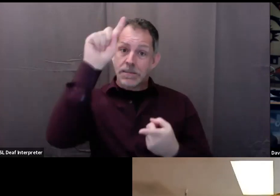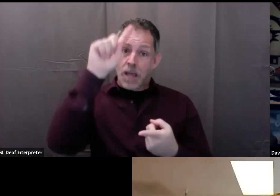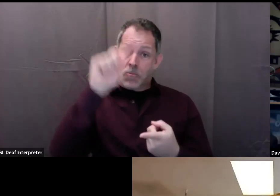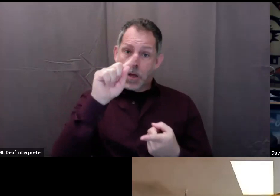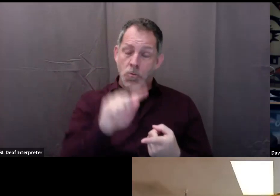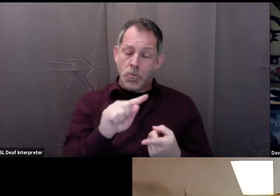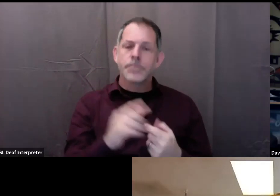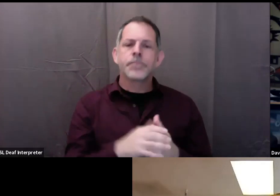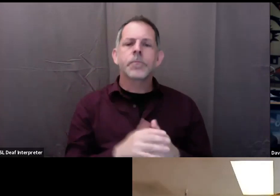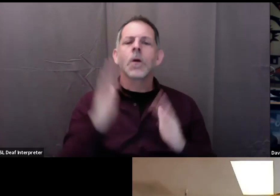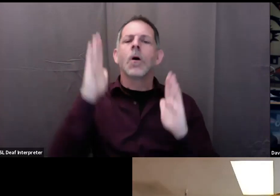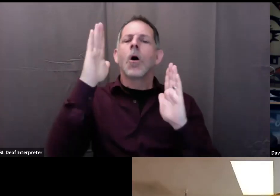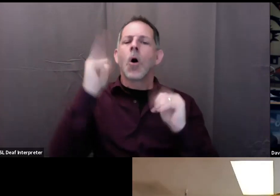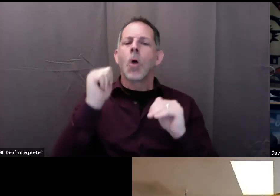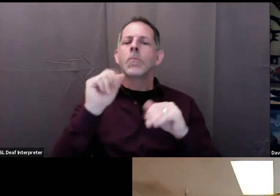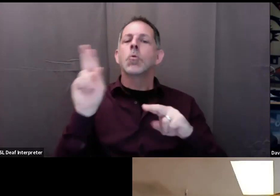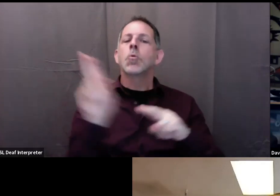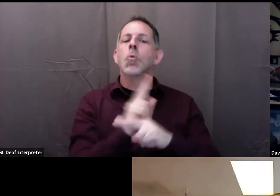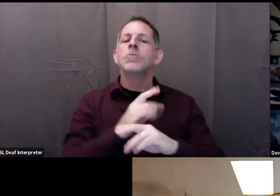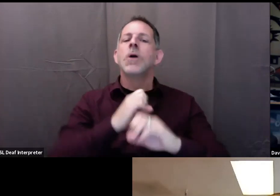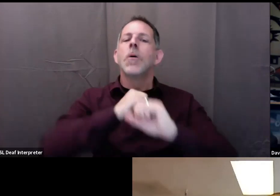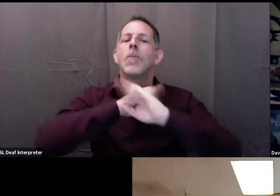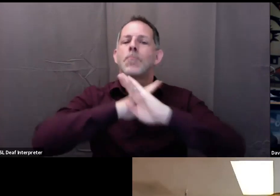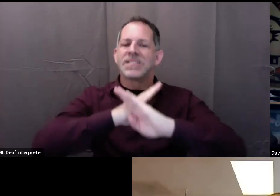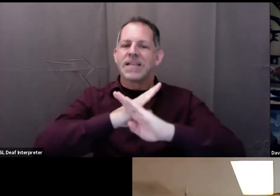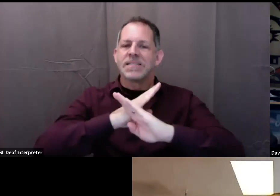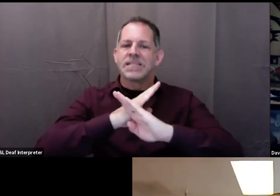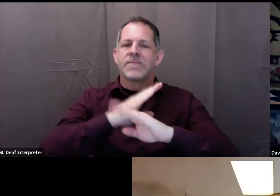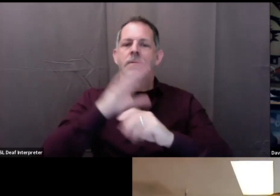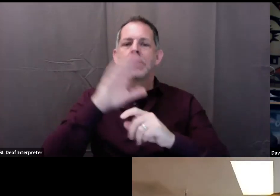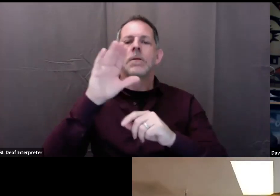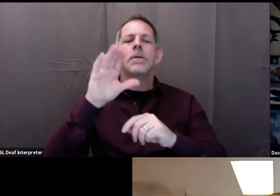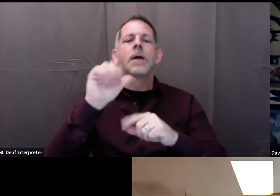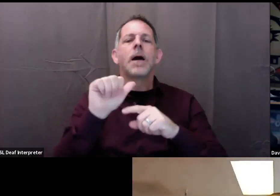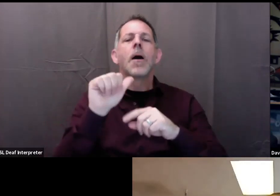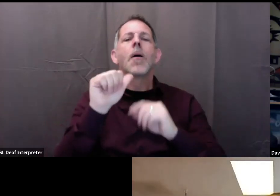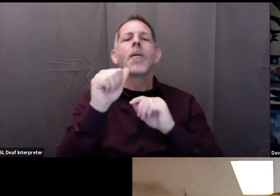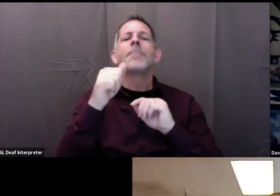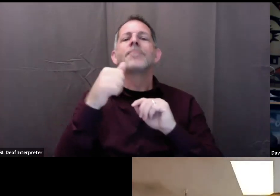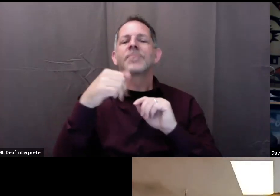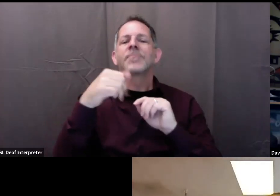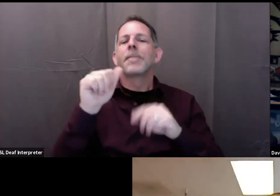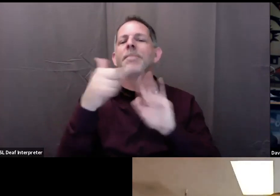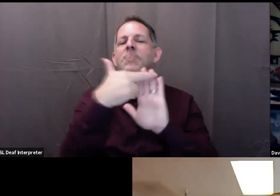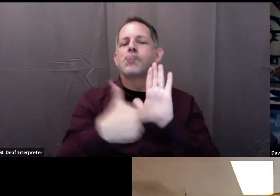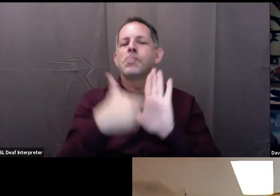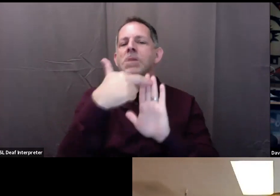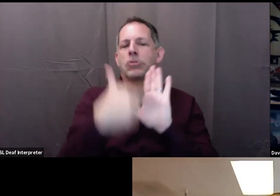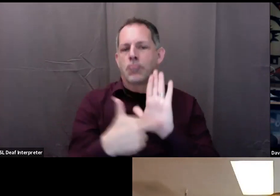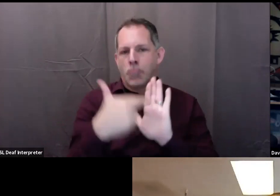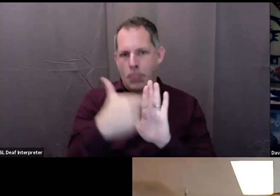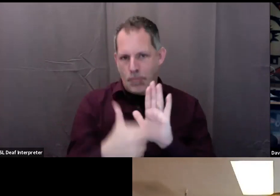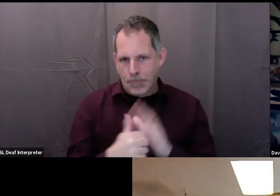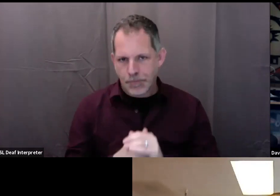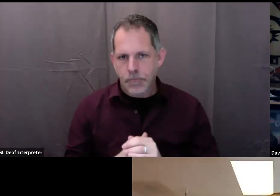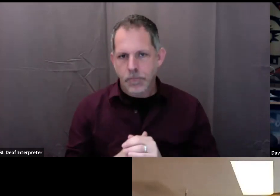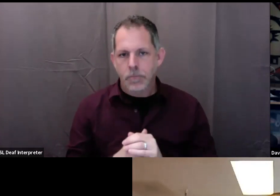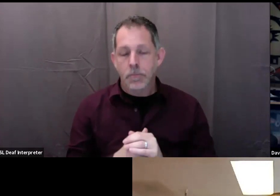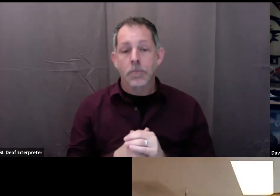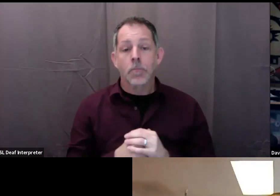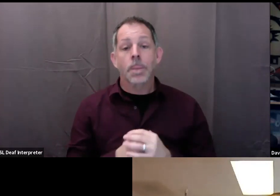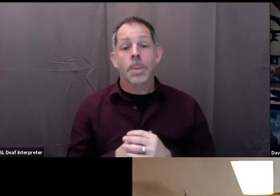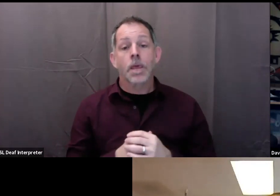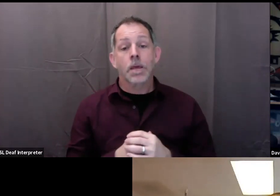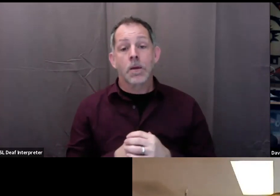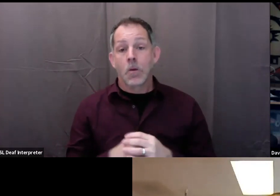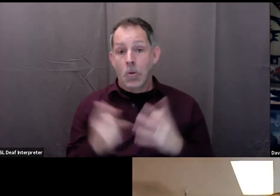protective measures, and what we're seeing is an upward trend. So part of the difficulty of all this is as we open up